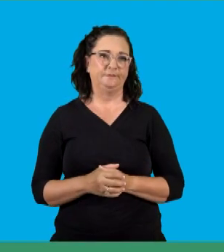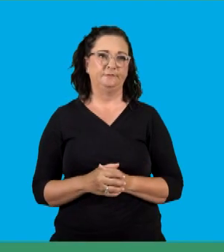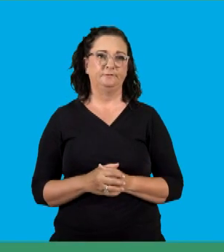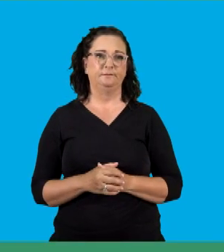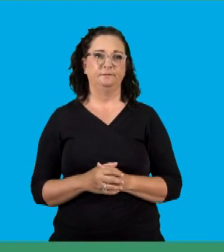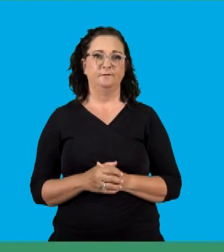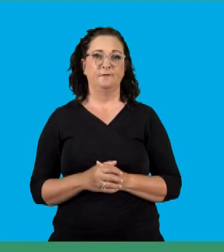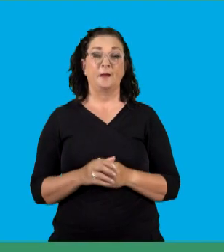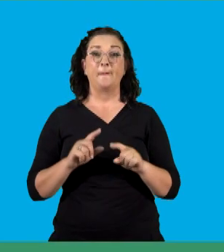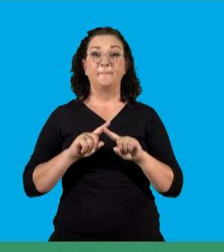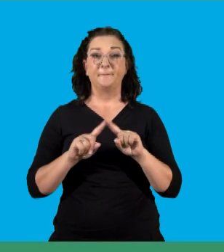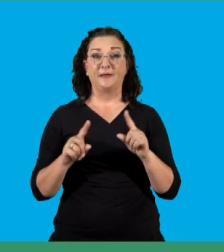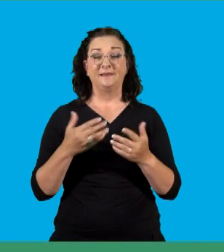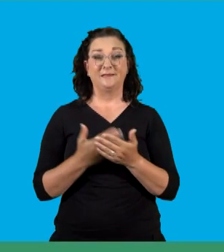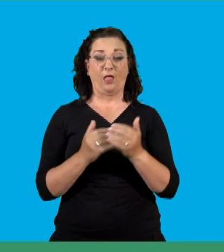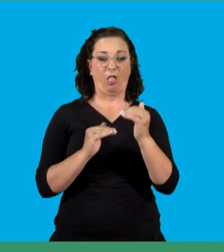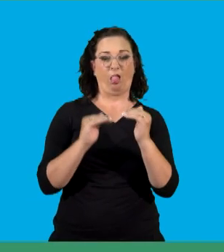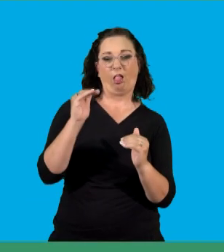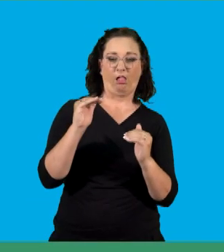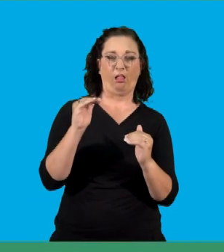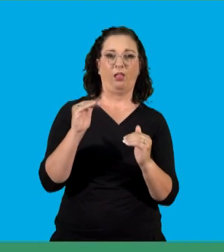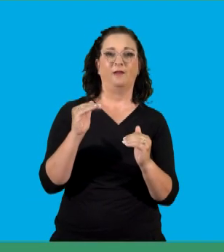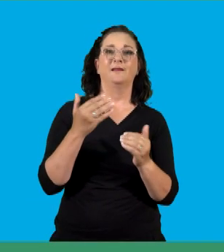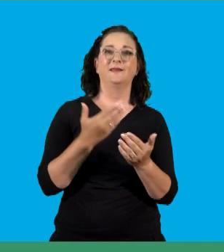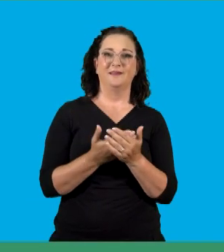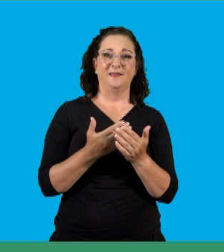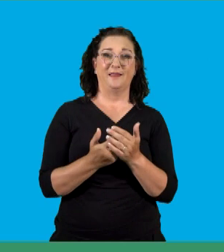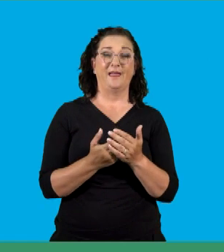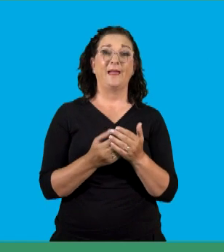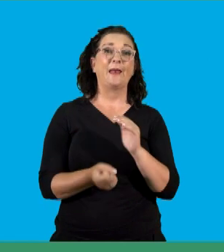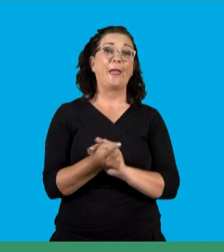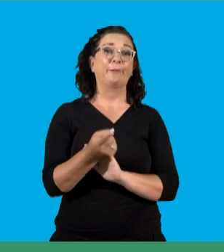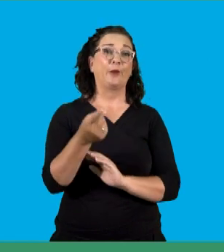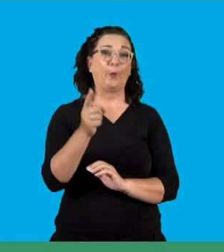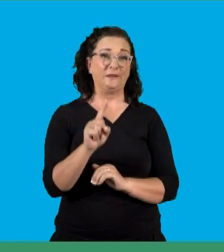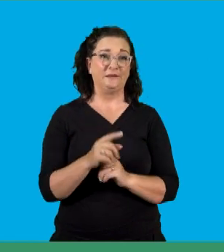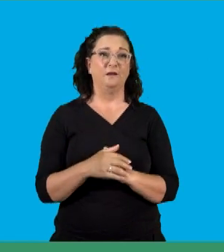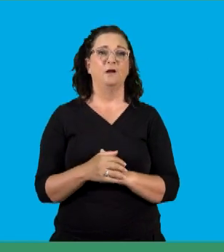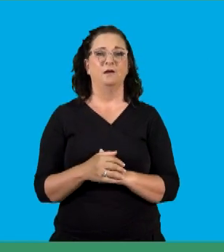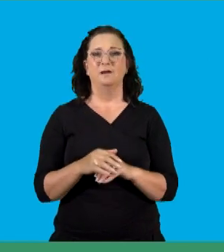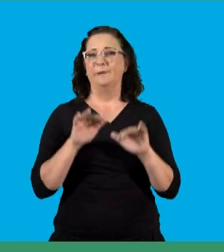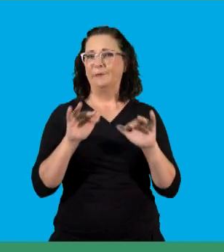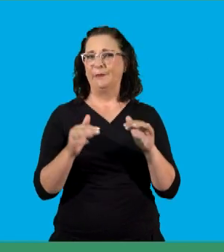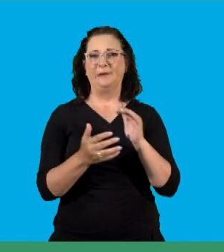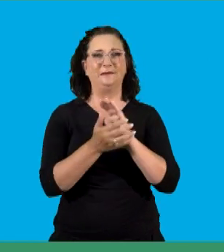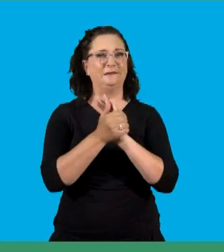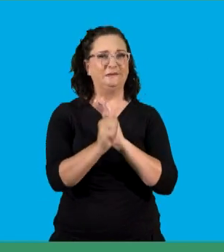Inequality results in lack of skills and job opportunities. So having